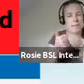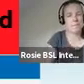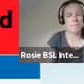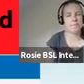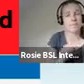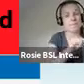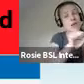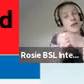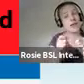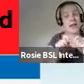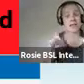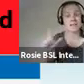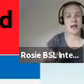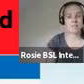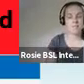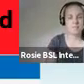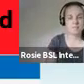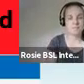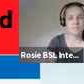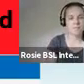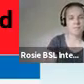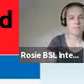have the next slide, please?